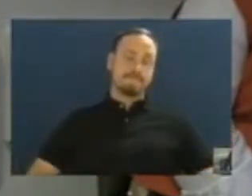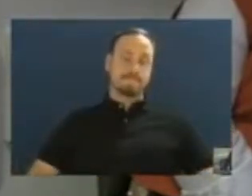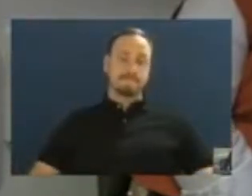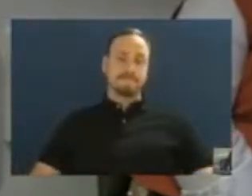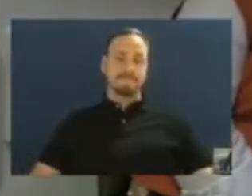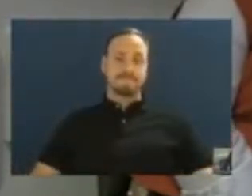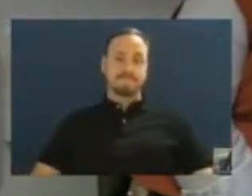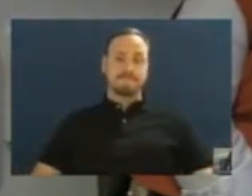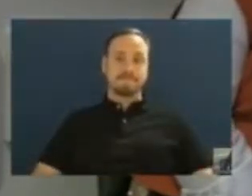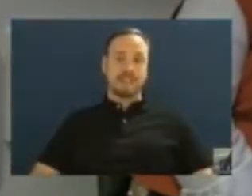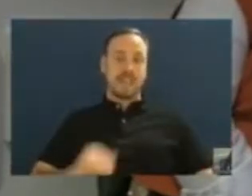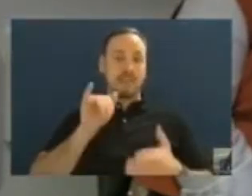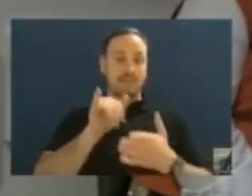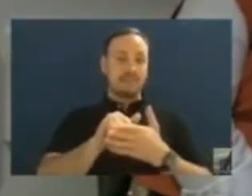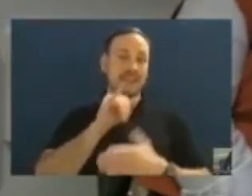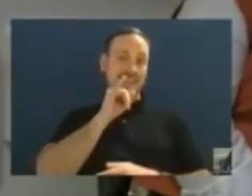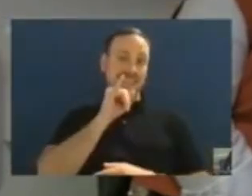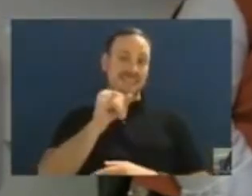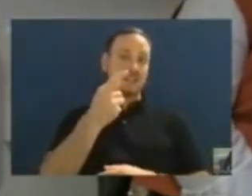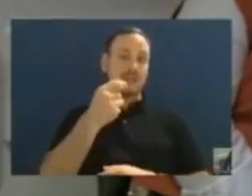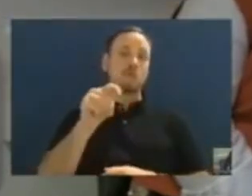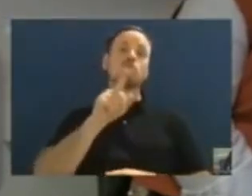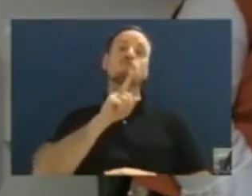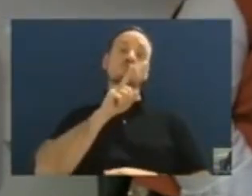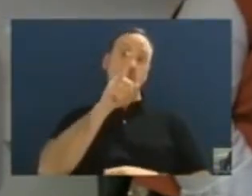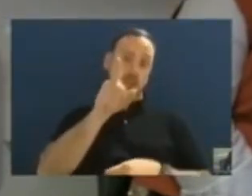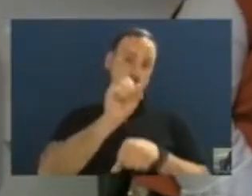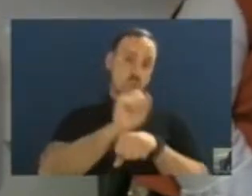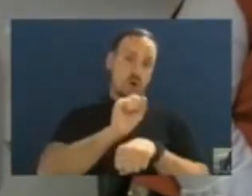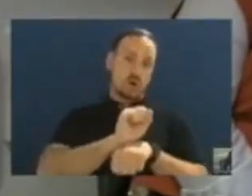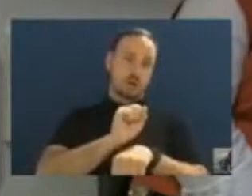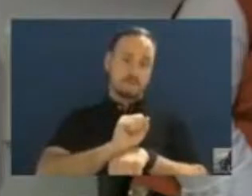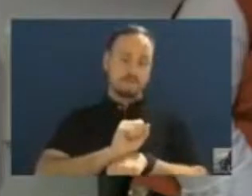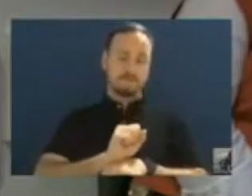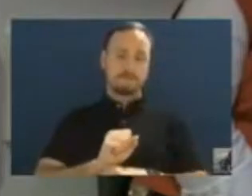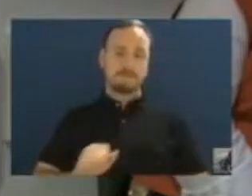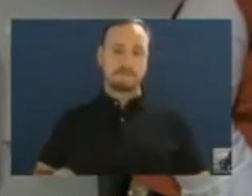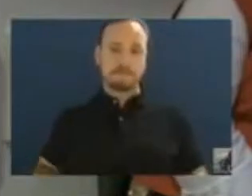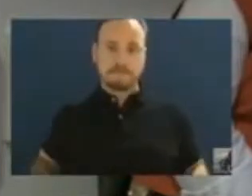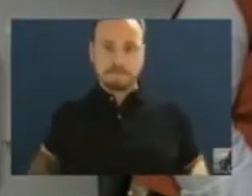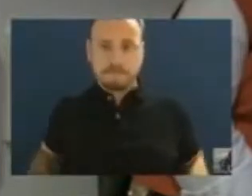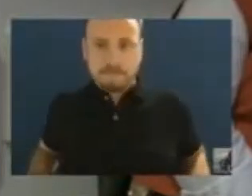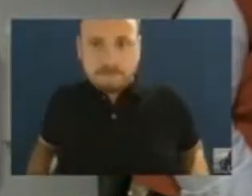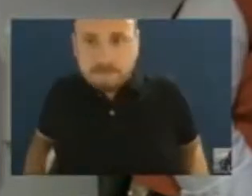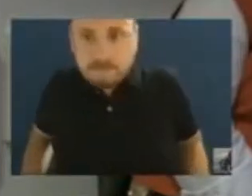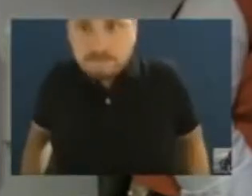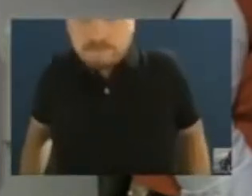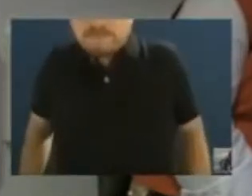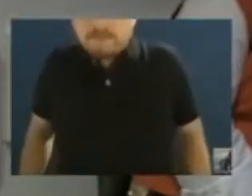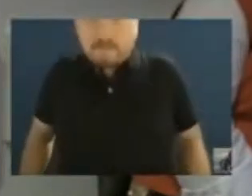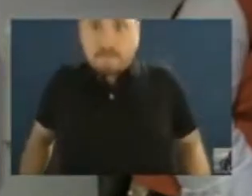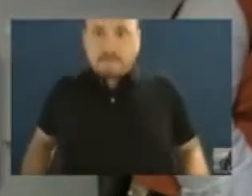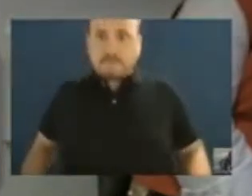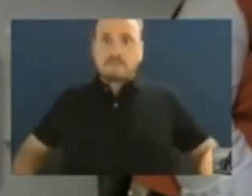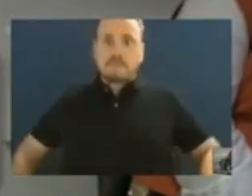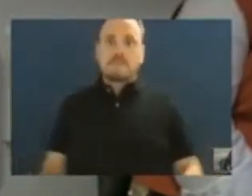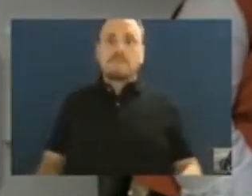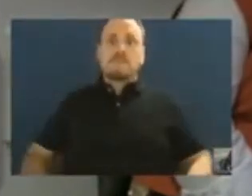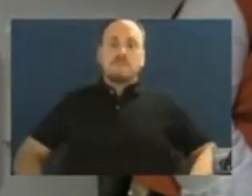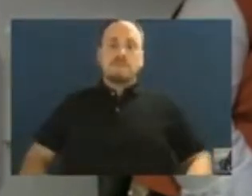work that needs to be done. And I know you are just working through this and working through this so that we have that